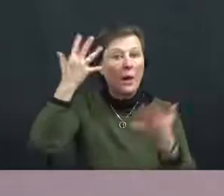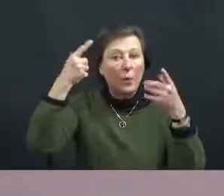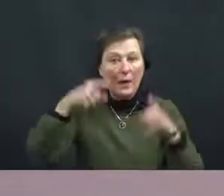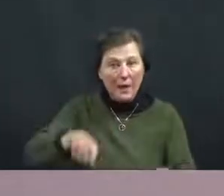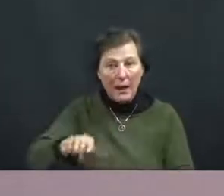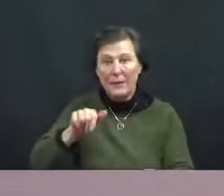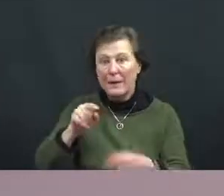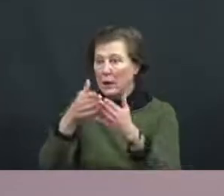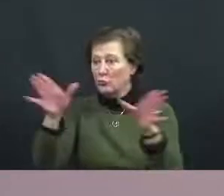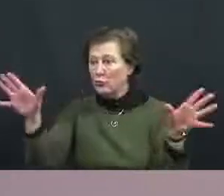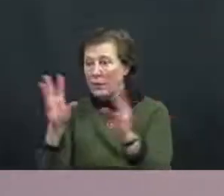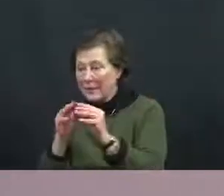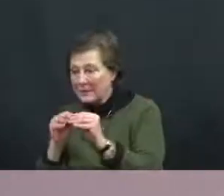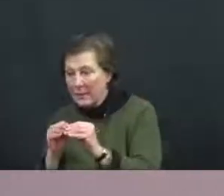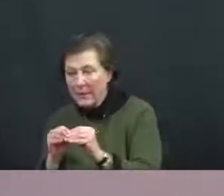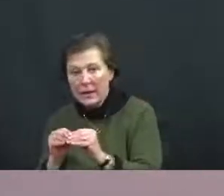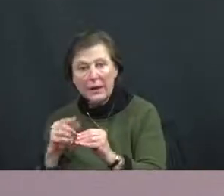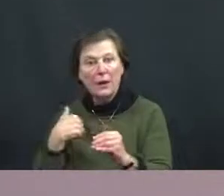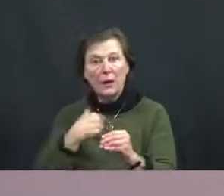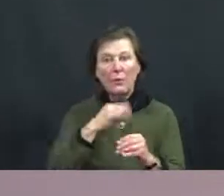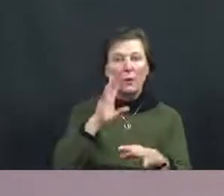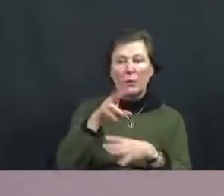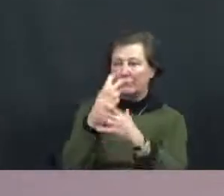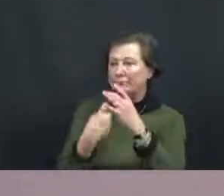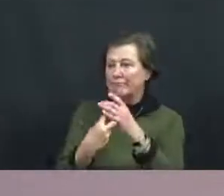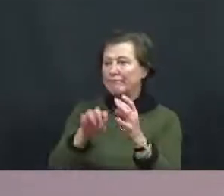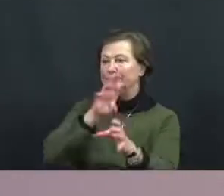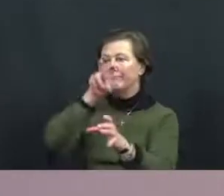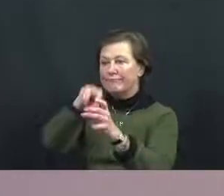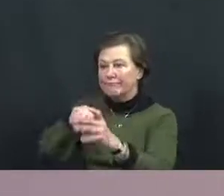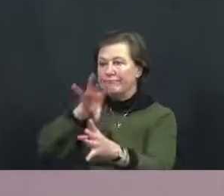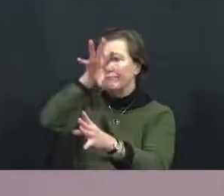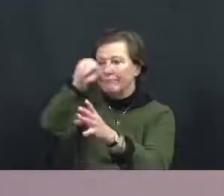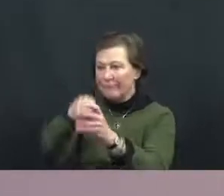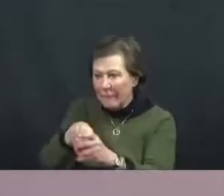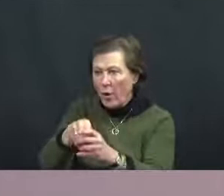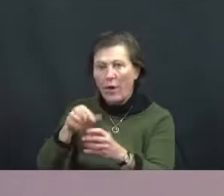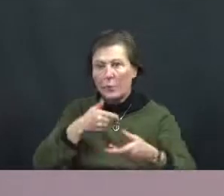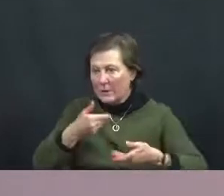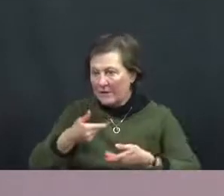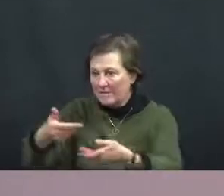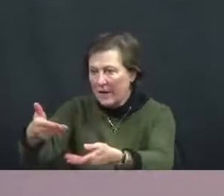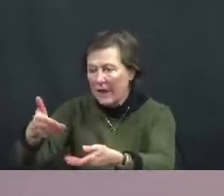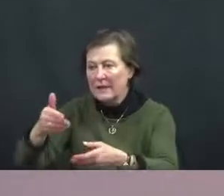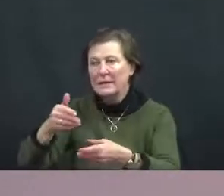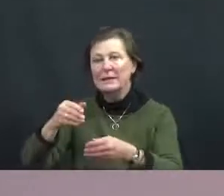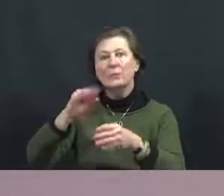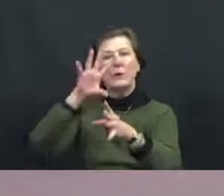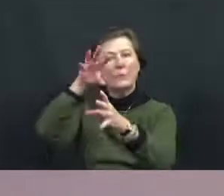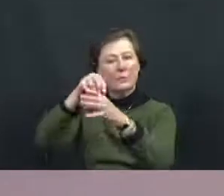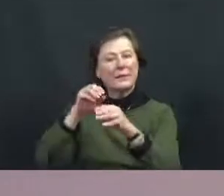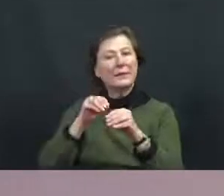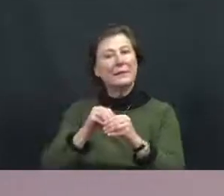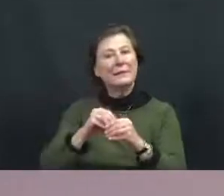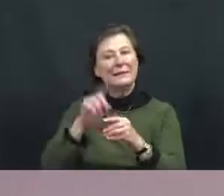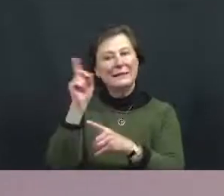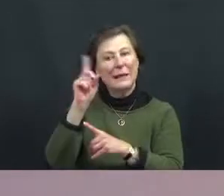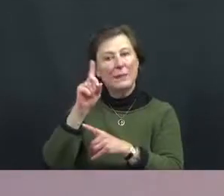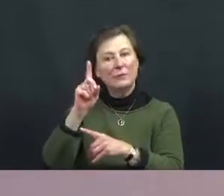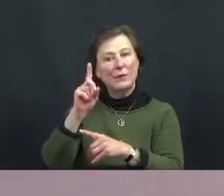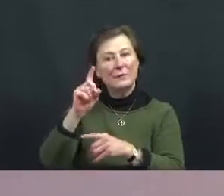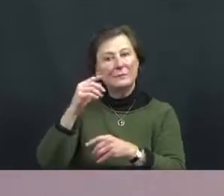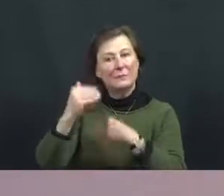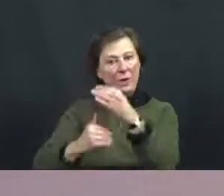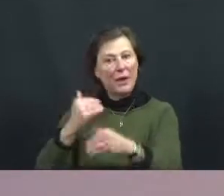General Assemblies and that we were engaged and we were invited to participate in a democratic process. Most years we don't even send